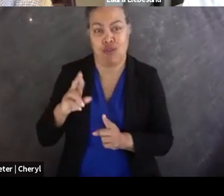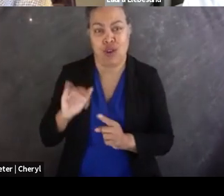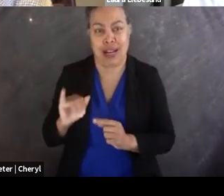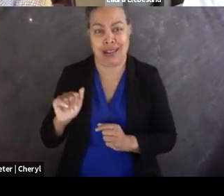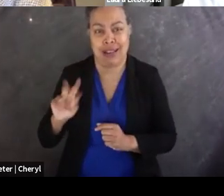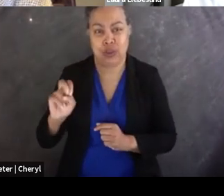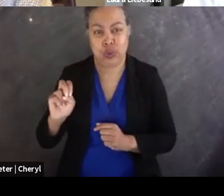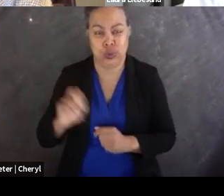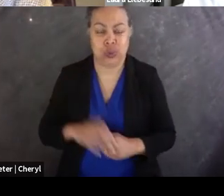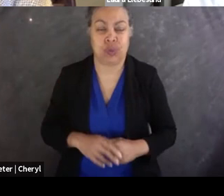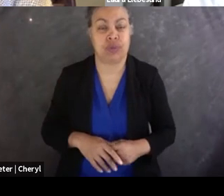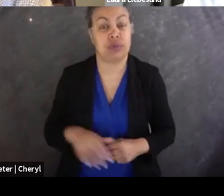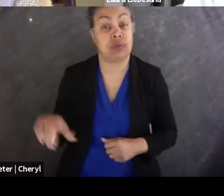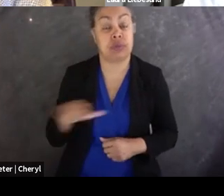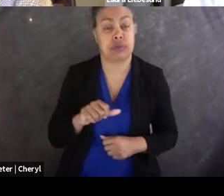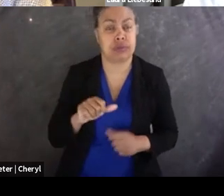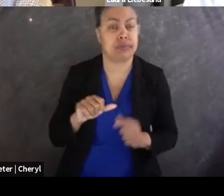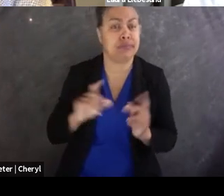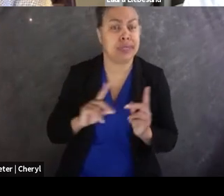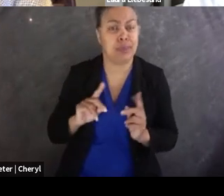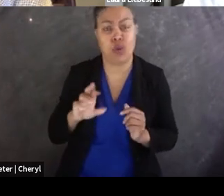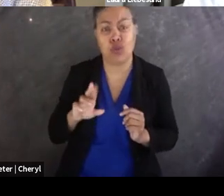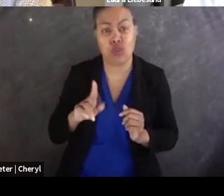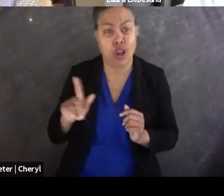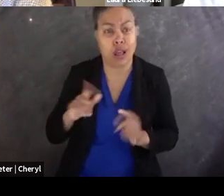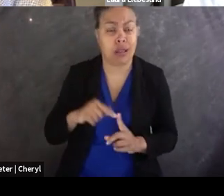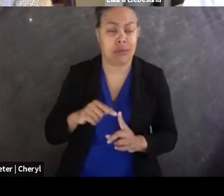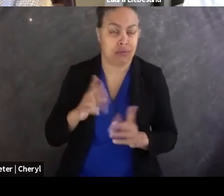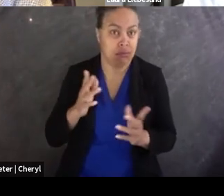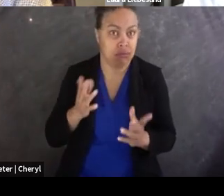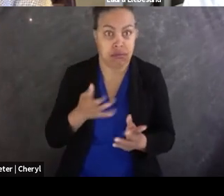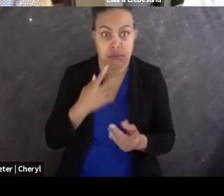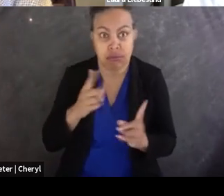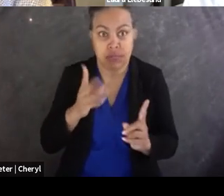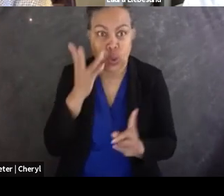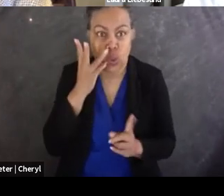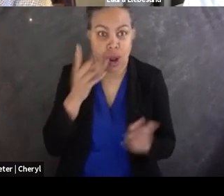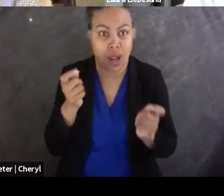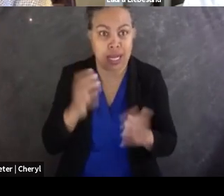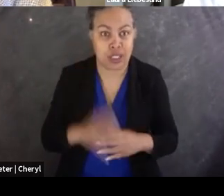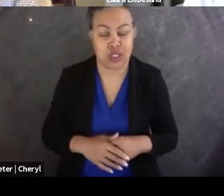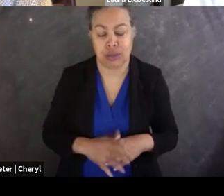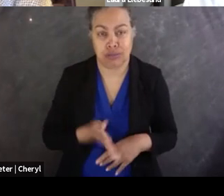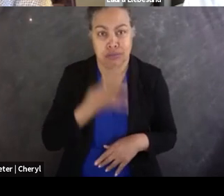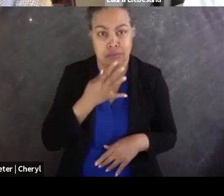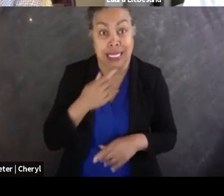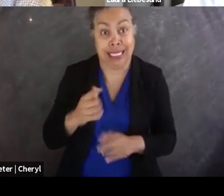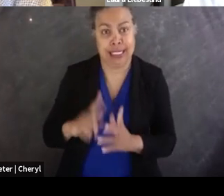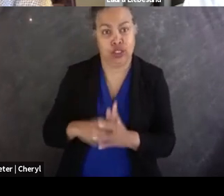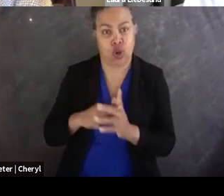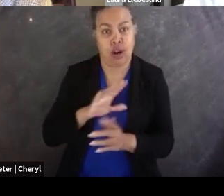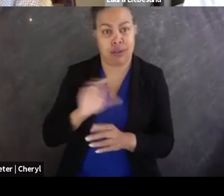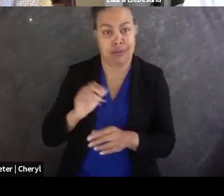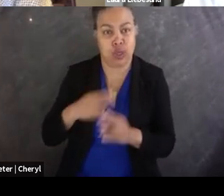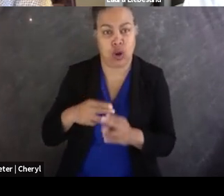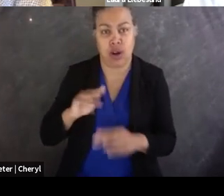folks like Brent Kroll, noted sommelier that had started Maxwell at 9th